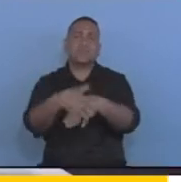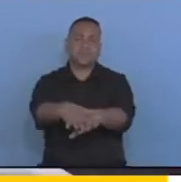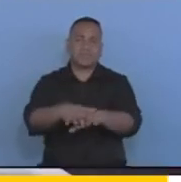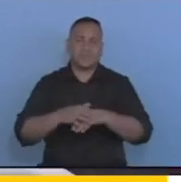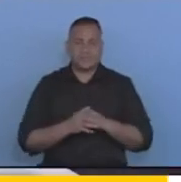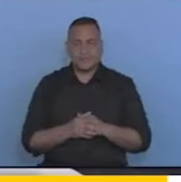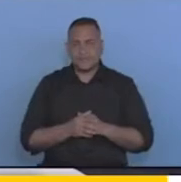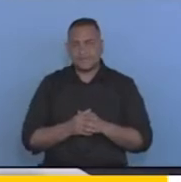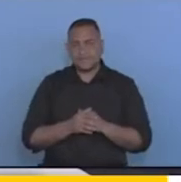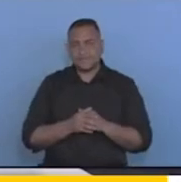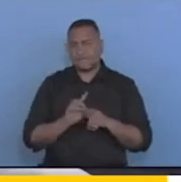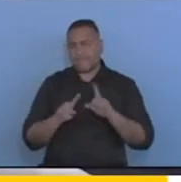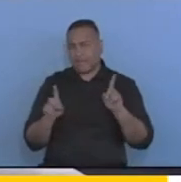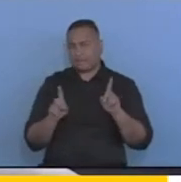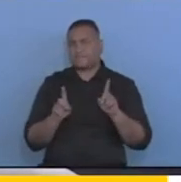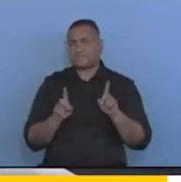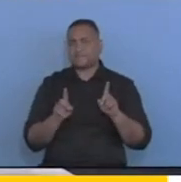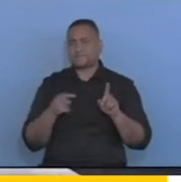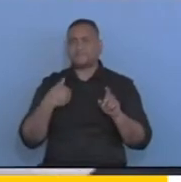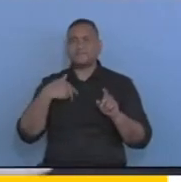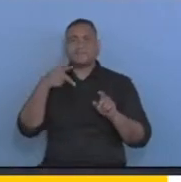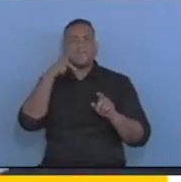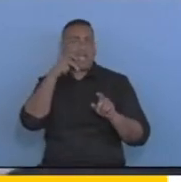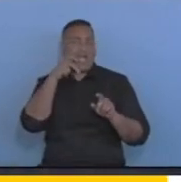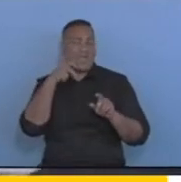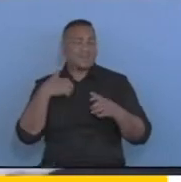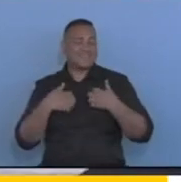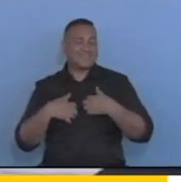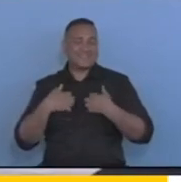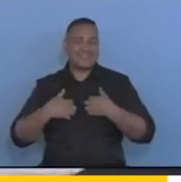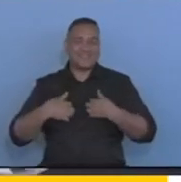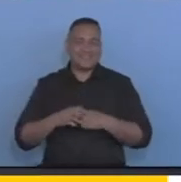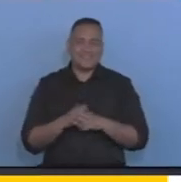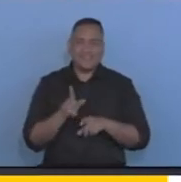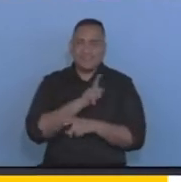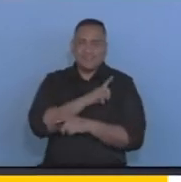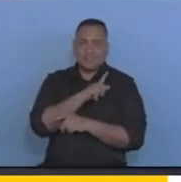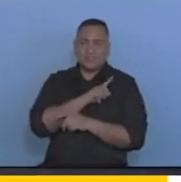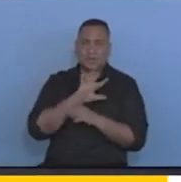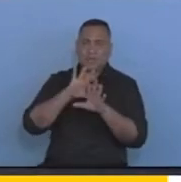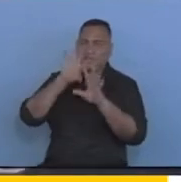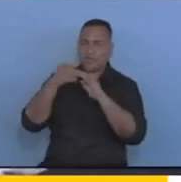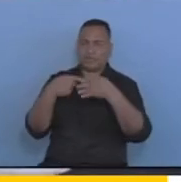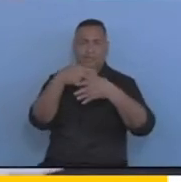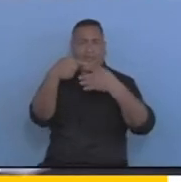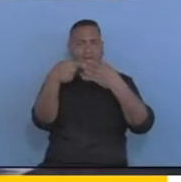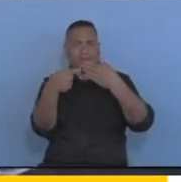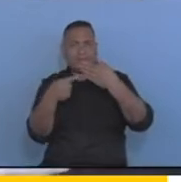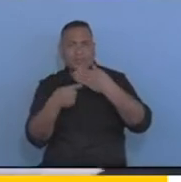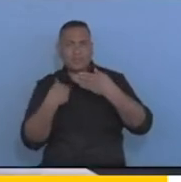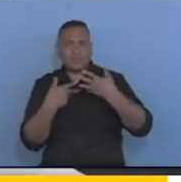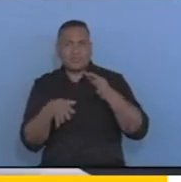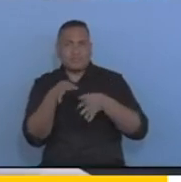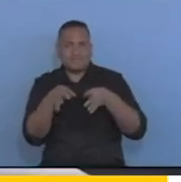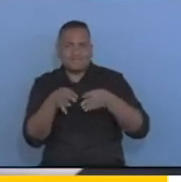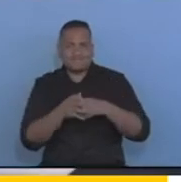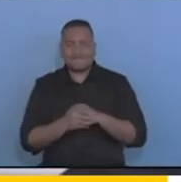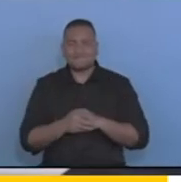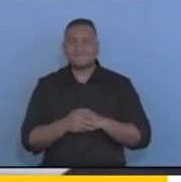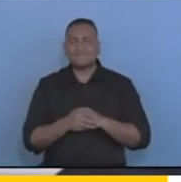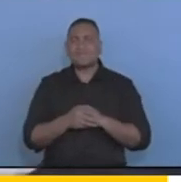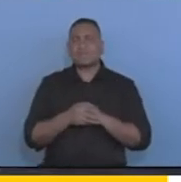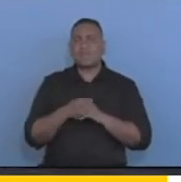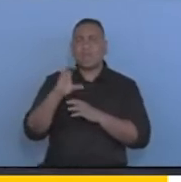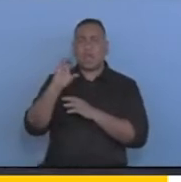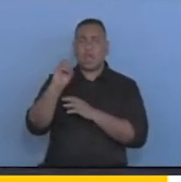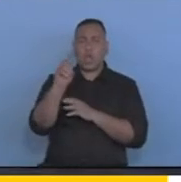But that definitely sounds very exciting, because there's so much that will be covered. I mean, we're talking automation here, like the cobots that I mentioned, 3D, 4D